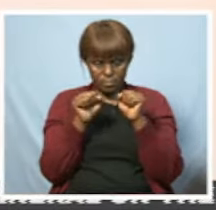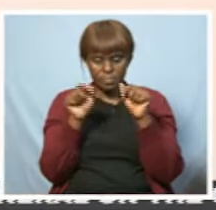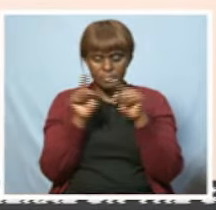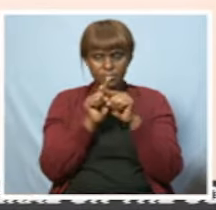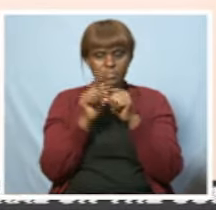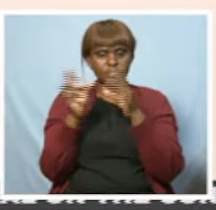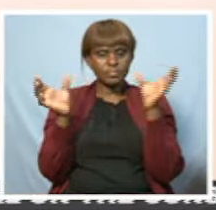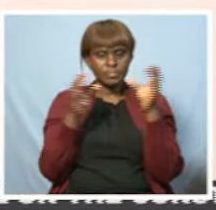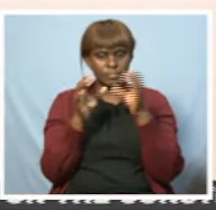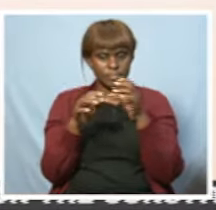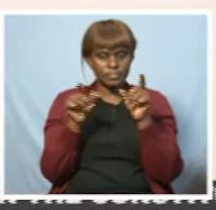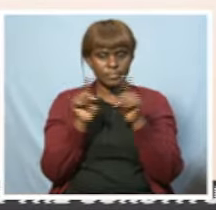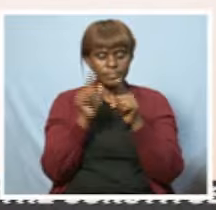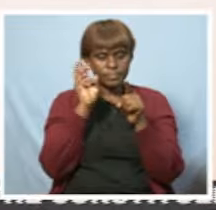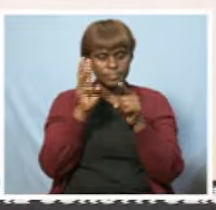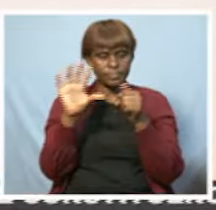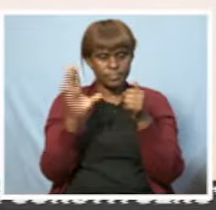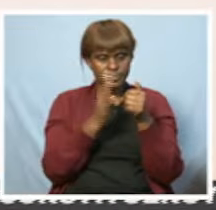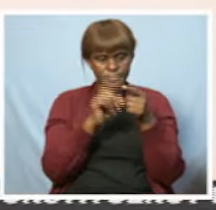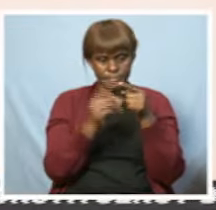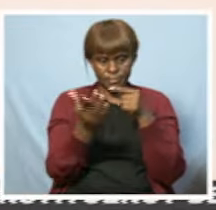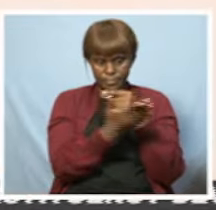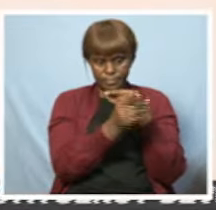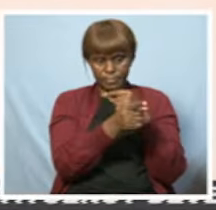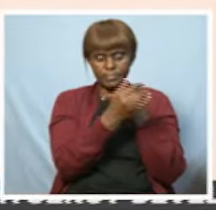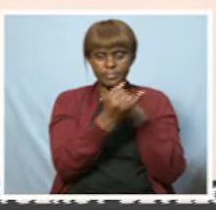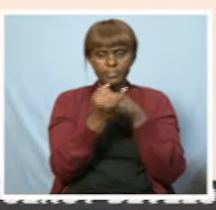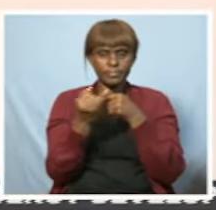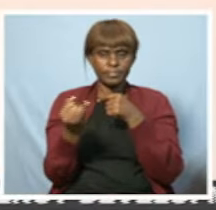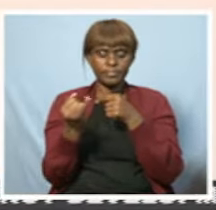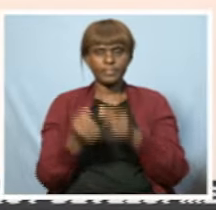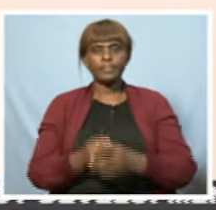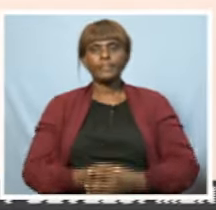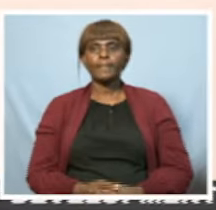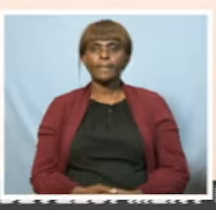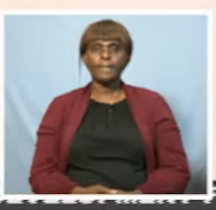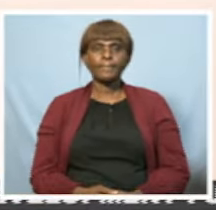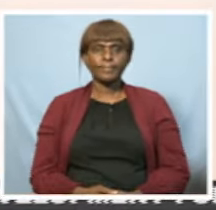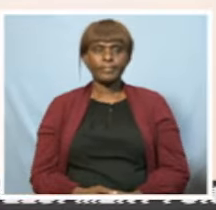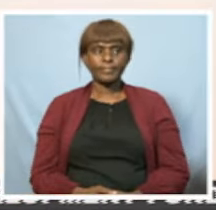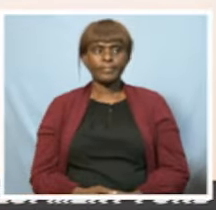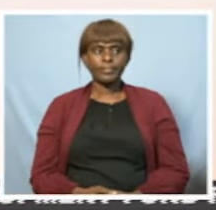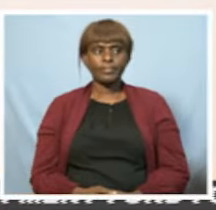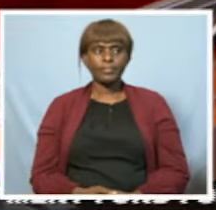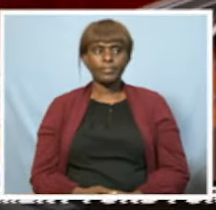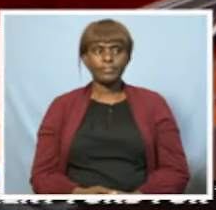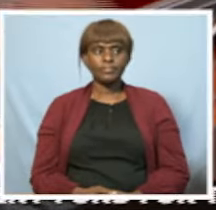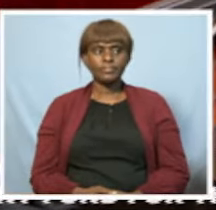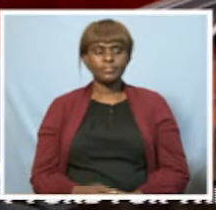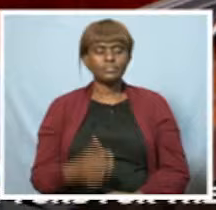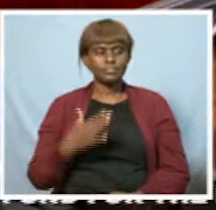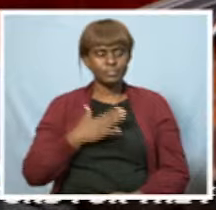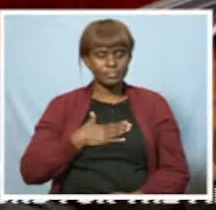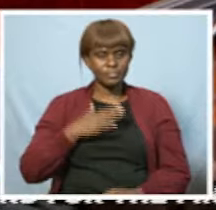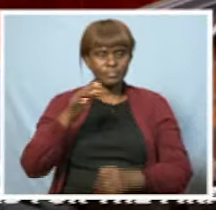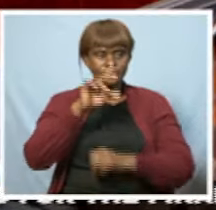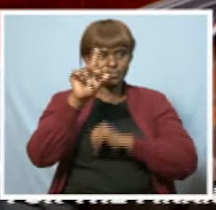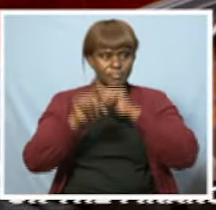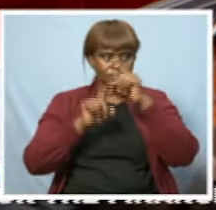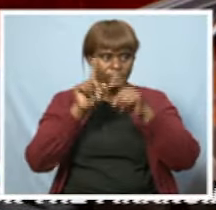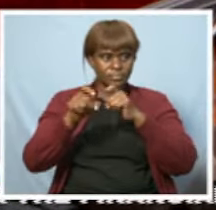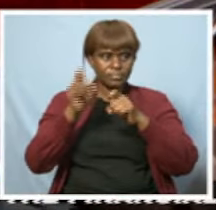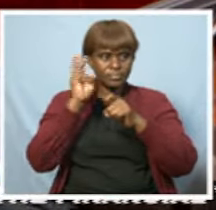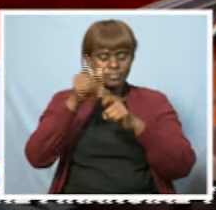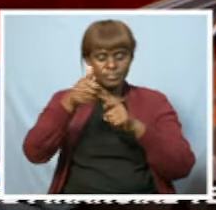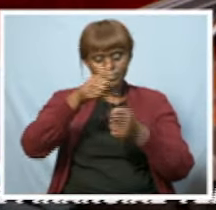taken the council and we'll get back to this item. You've done a shortcut. My question was, will